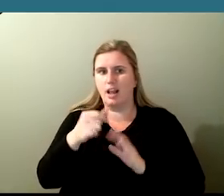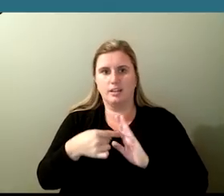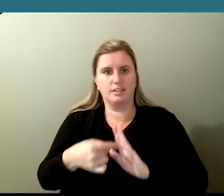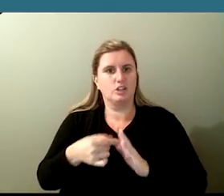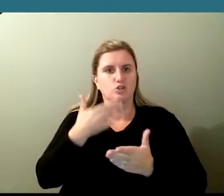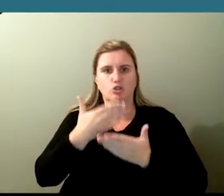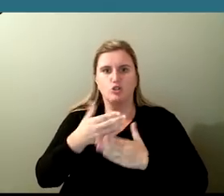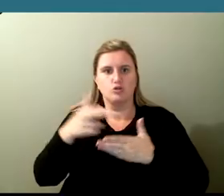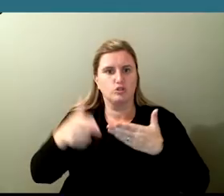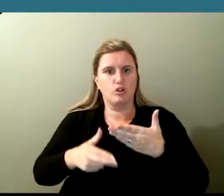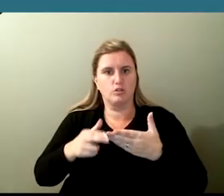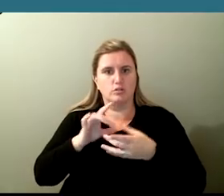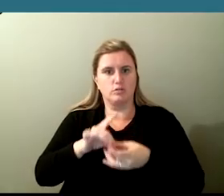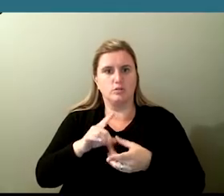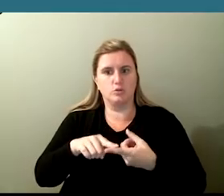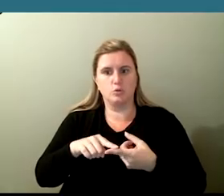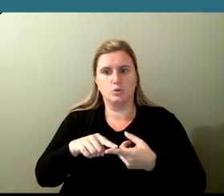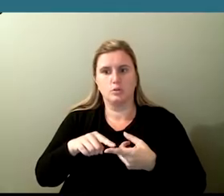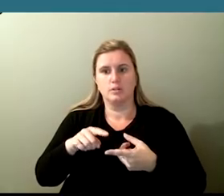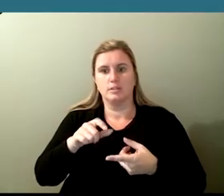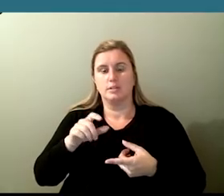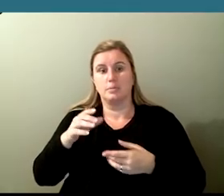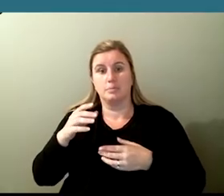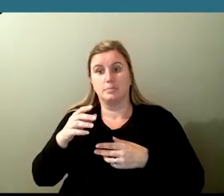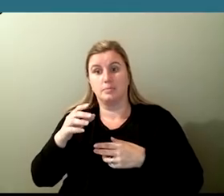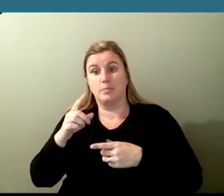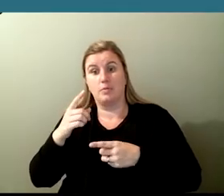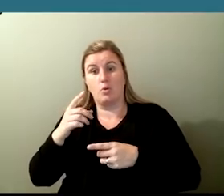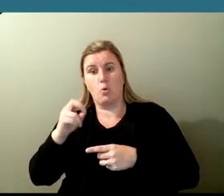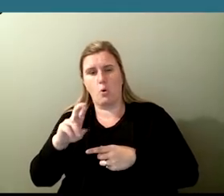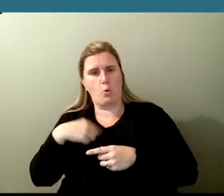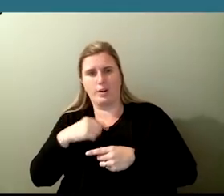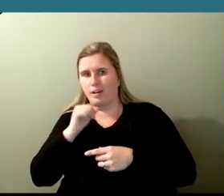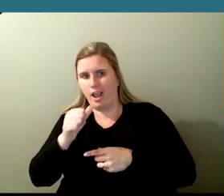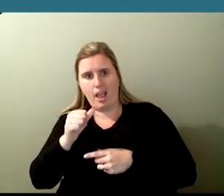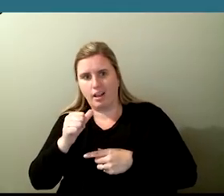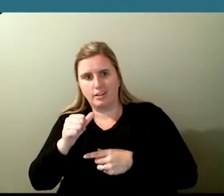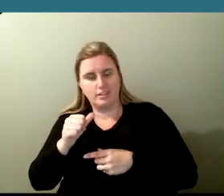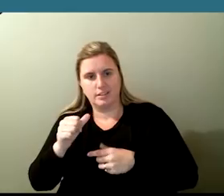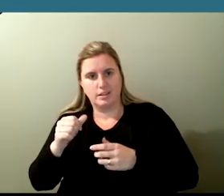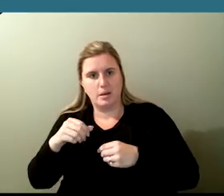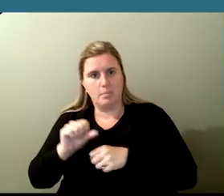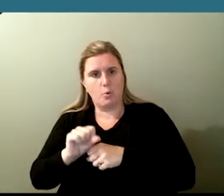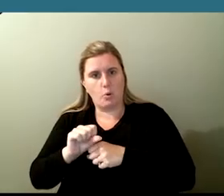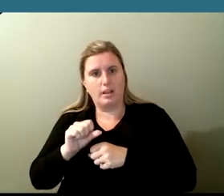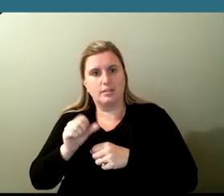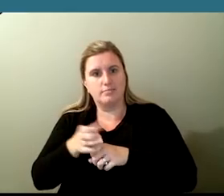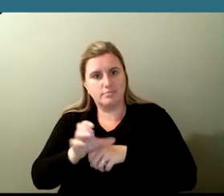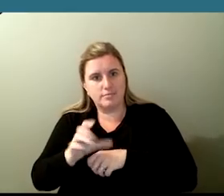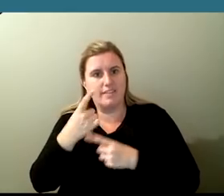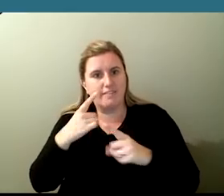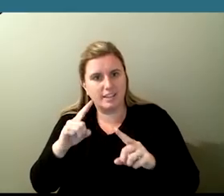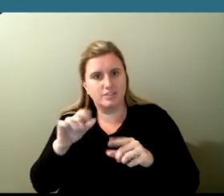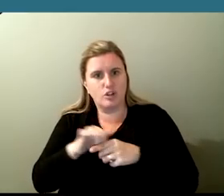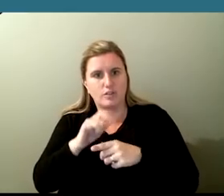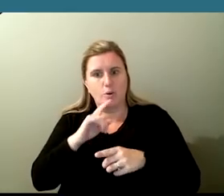results in terms of skill acquisition, nor we are employing effective training strategies that are geared towards the acquisition of